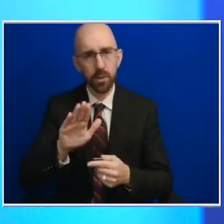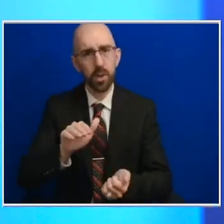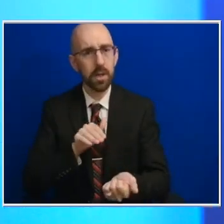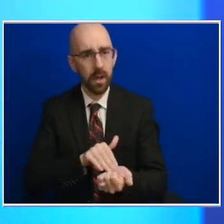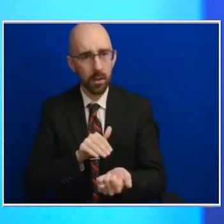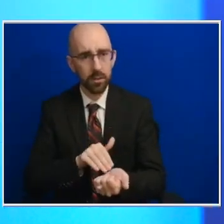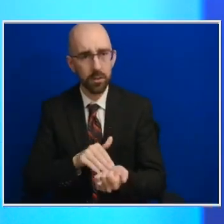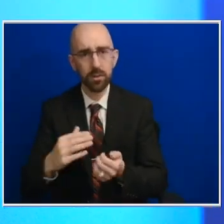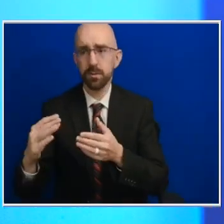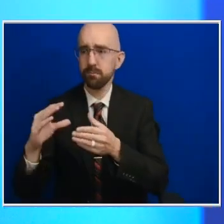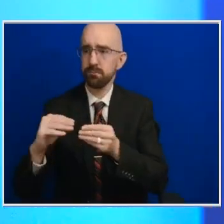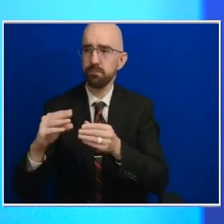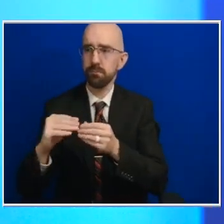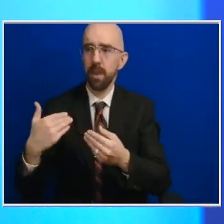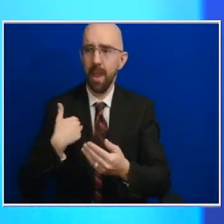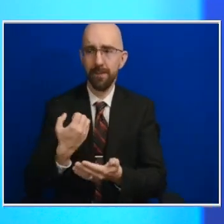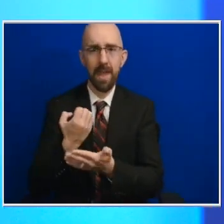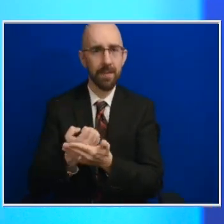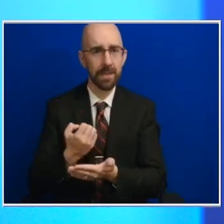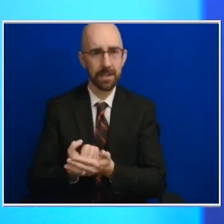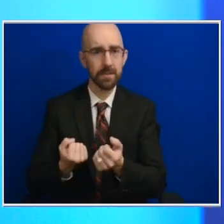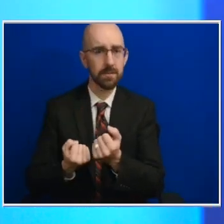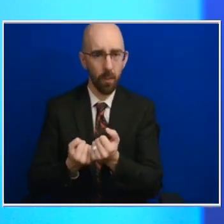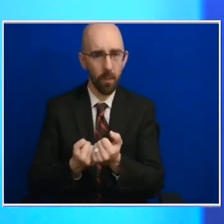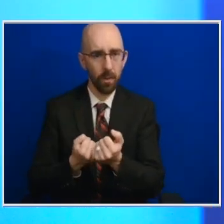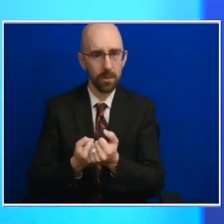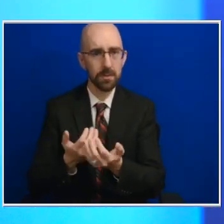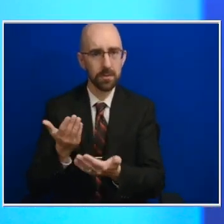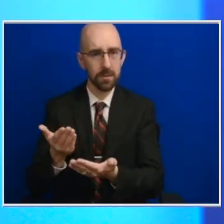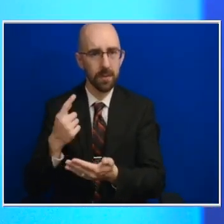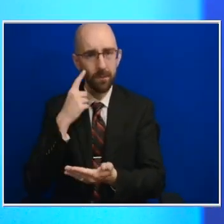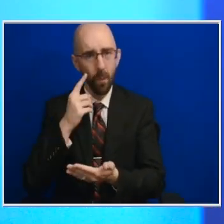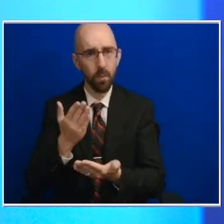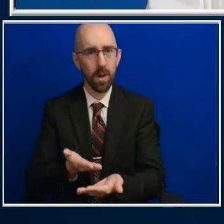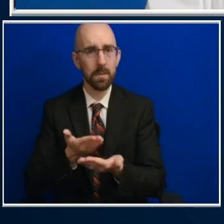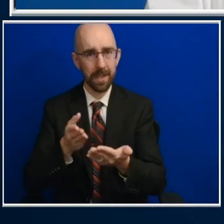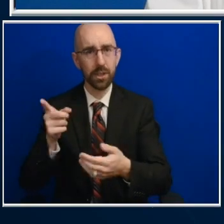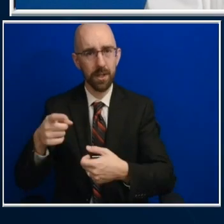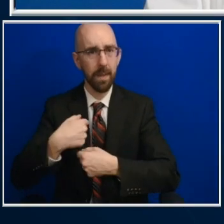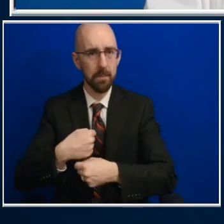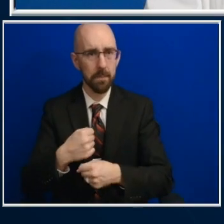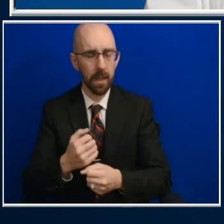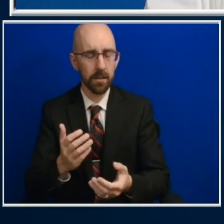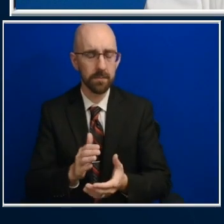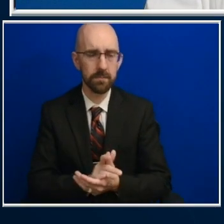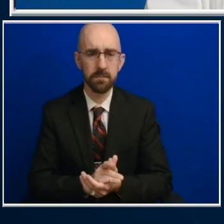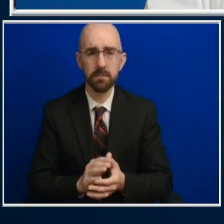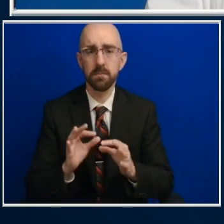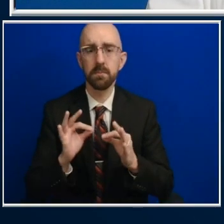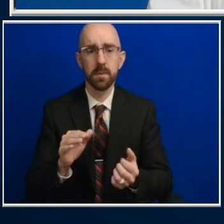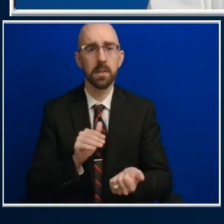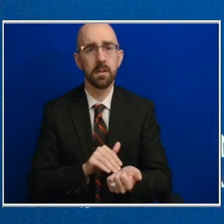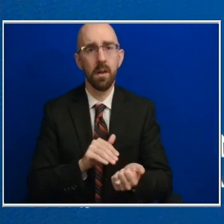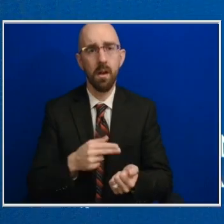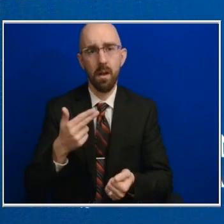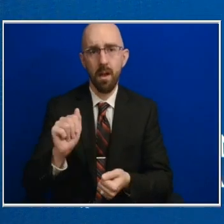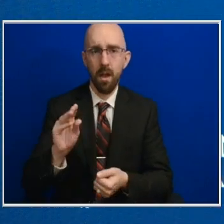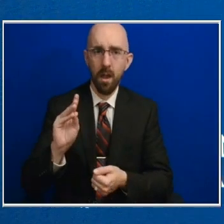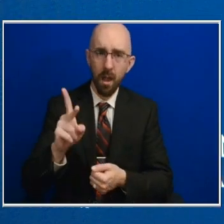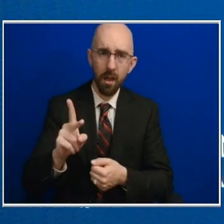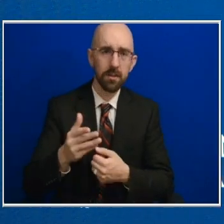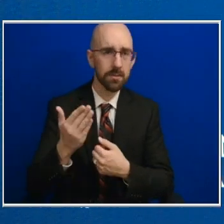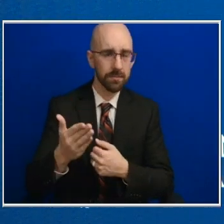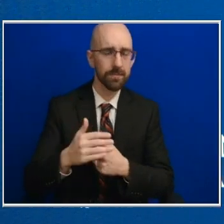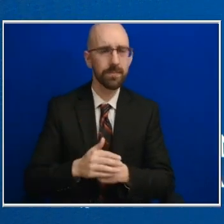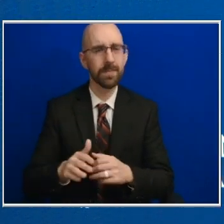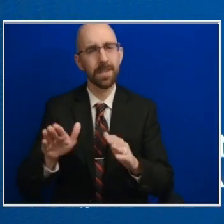have an evidence basis for the recommendations they make. All right, Dr. Hawk. Yeah, a great discussion